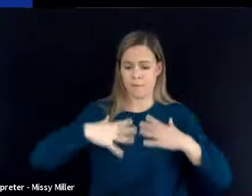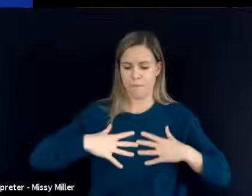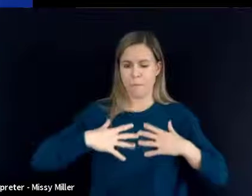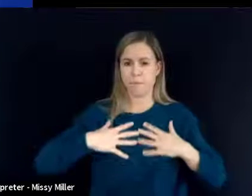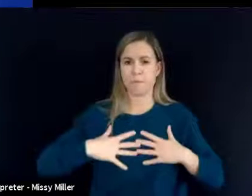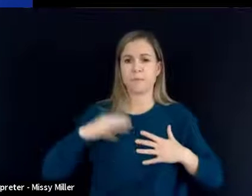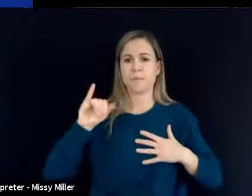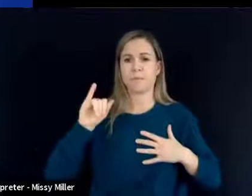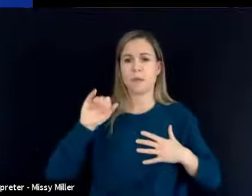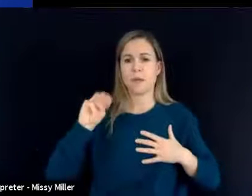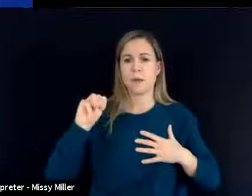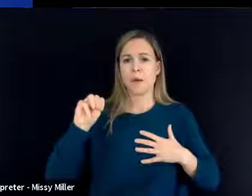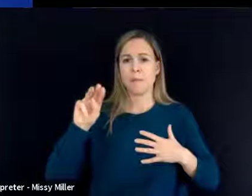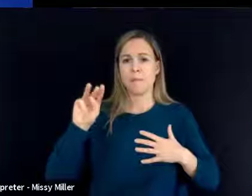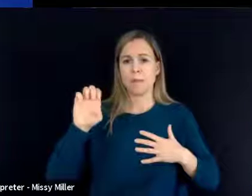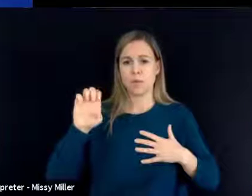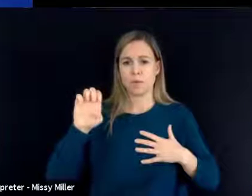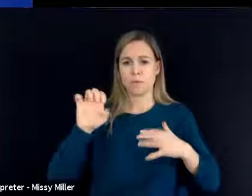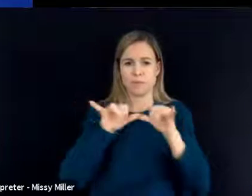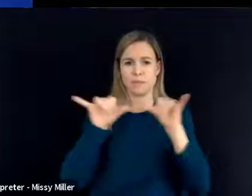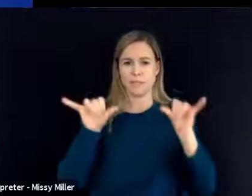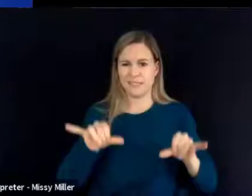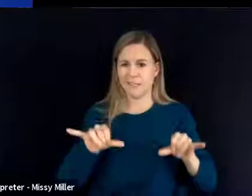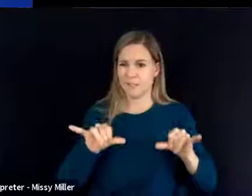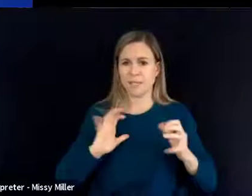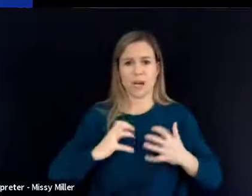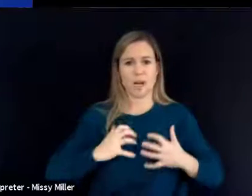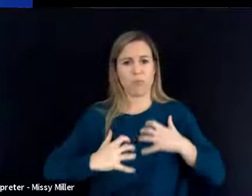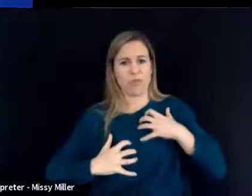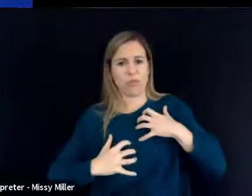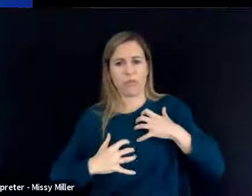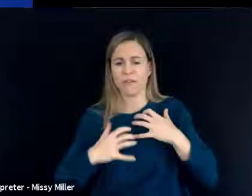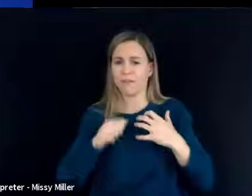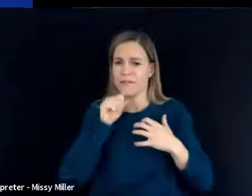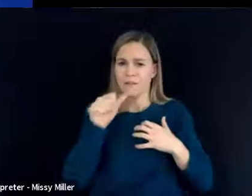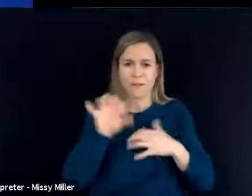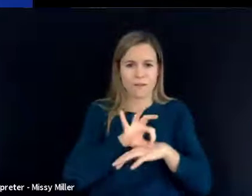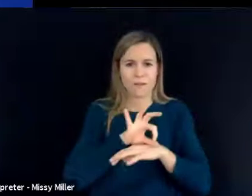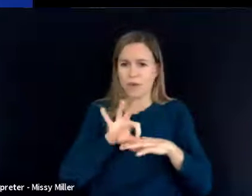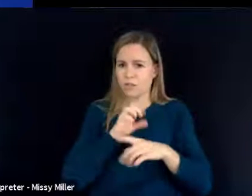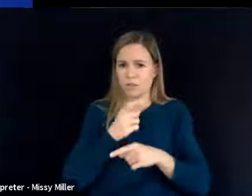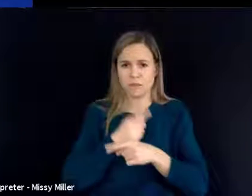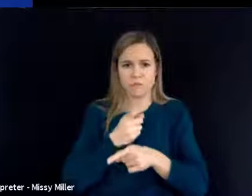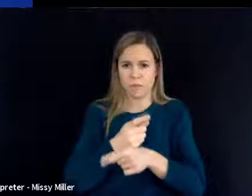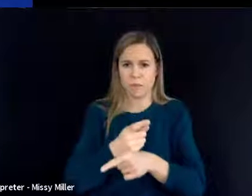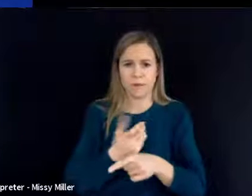because there are many different types of abnormalities in their immune systems.